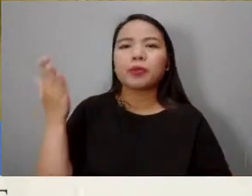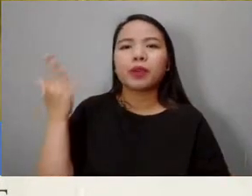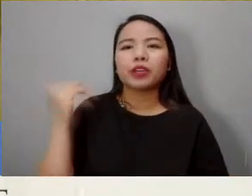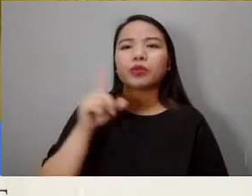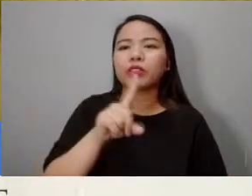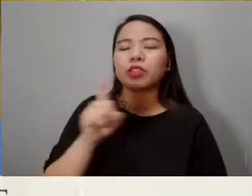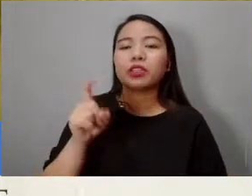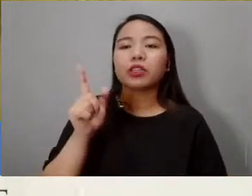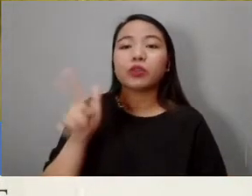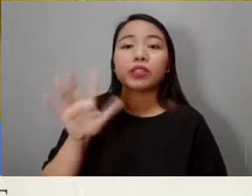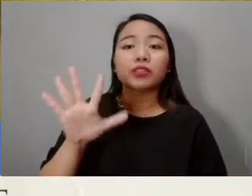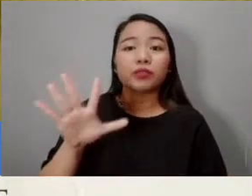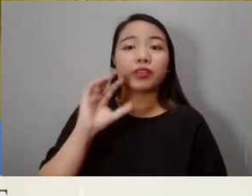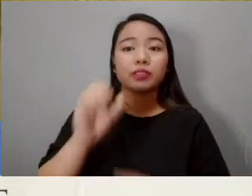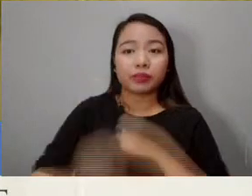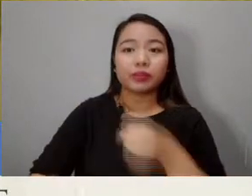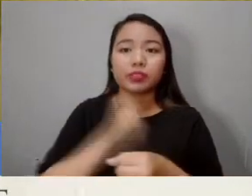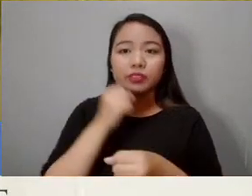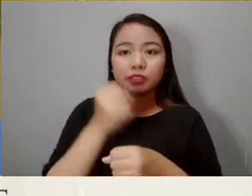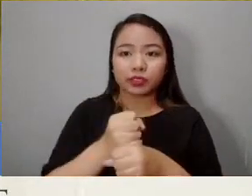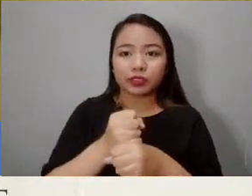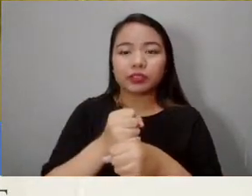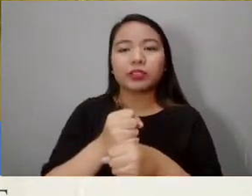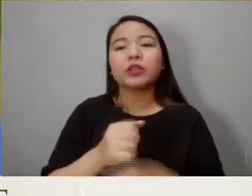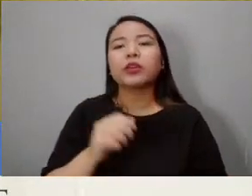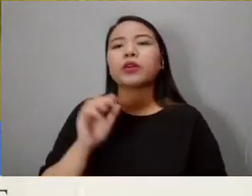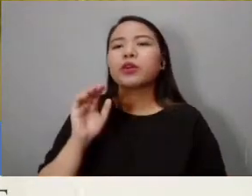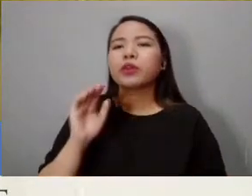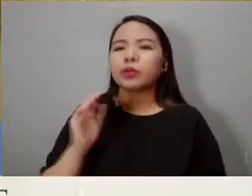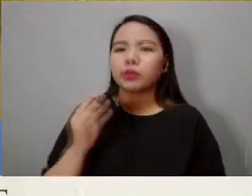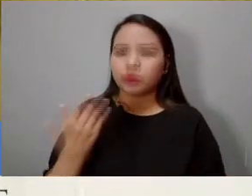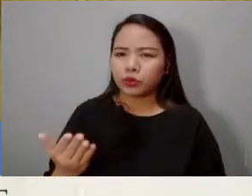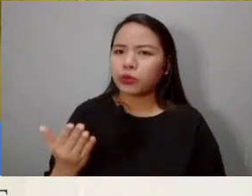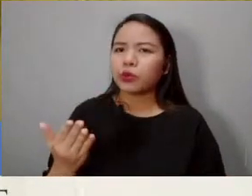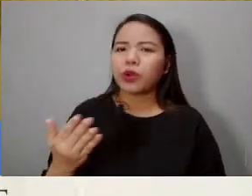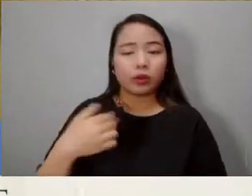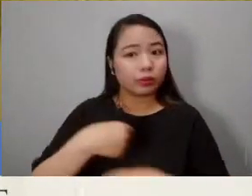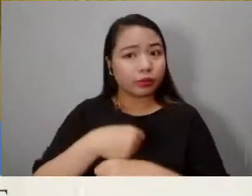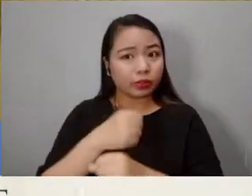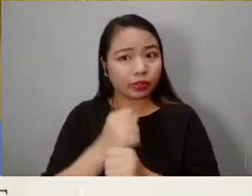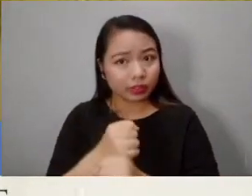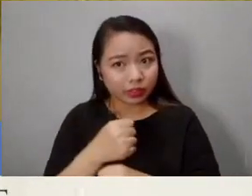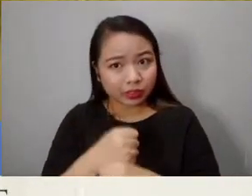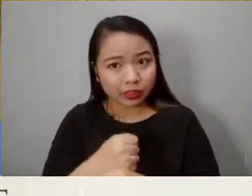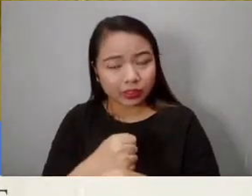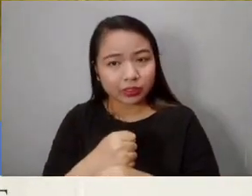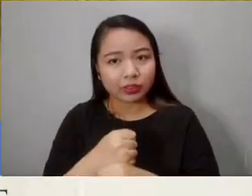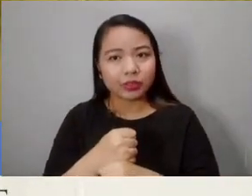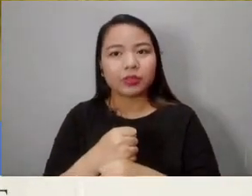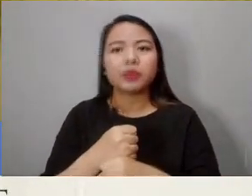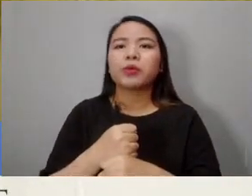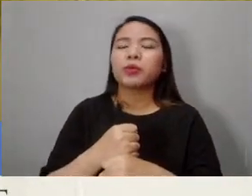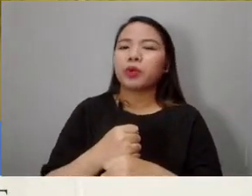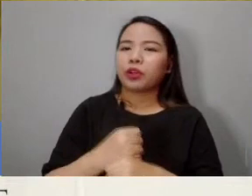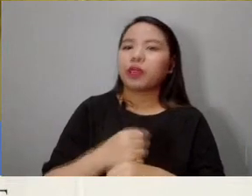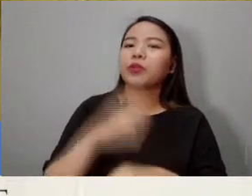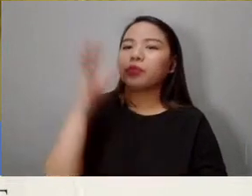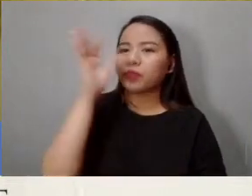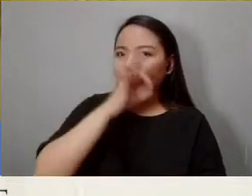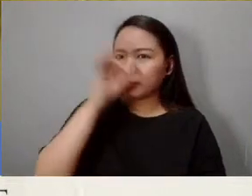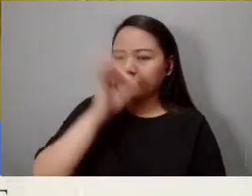years, your order has produced great Filipino Benedictines who